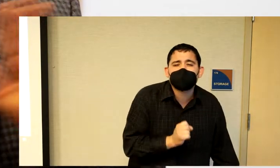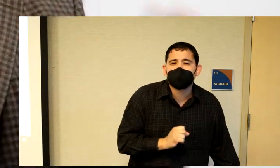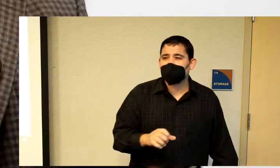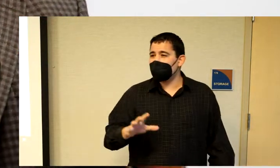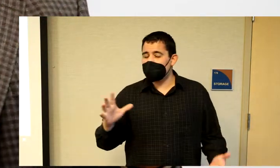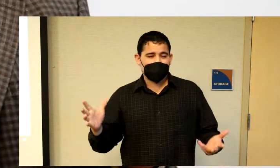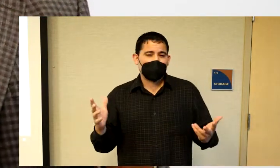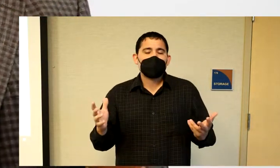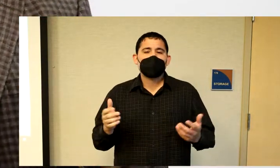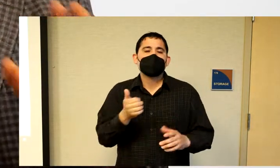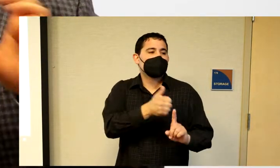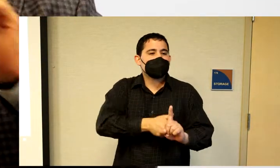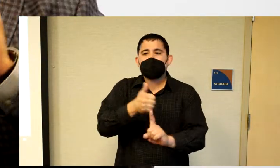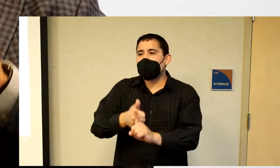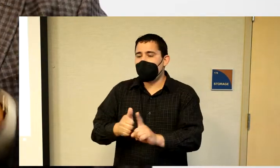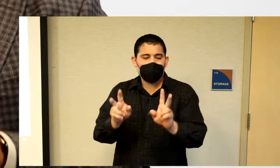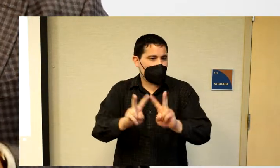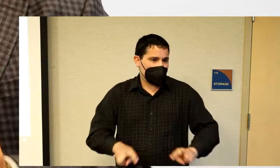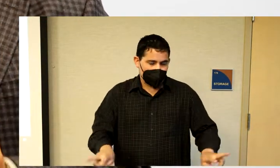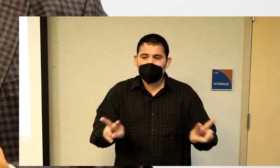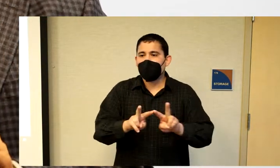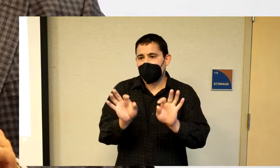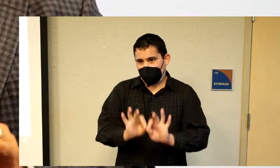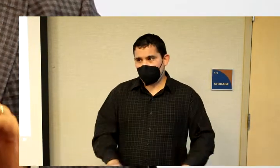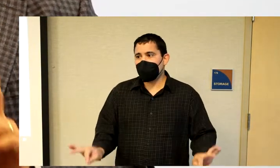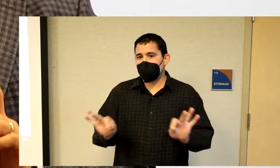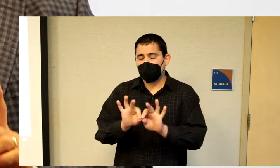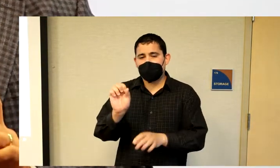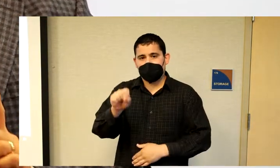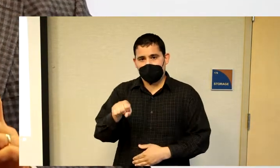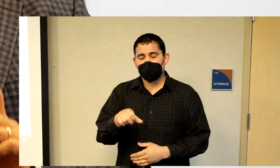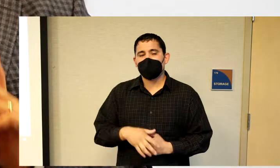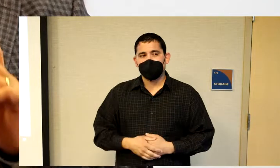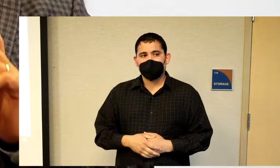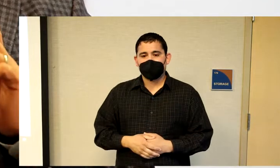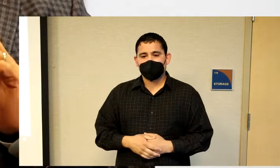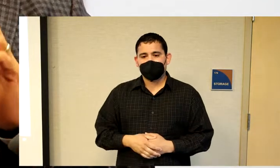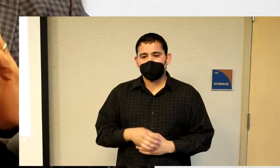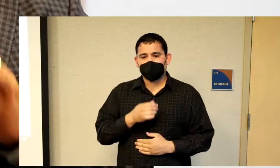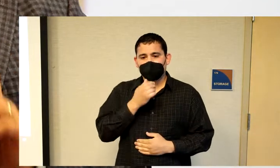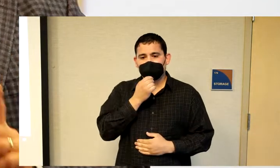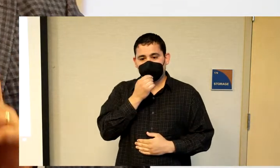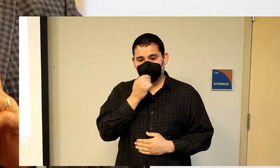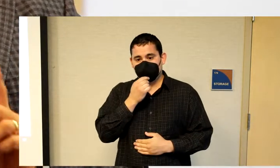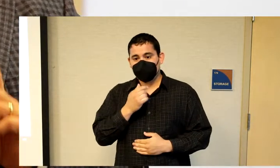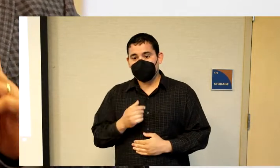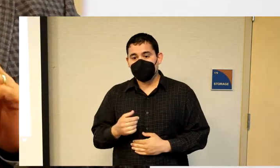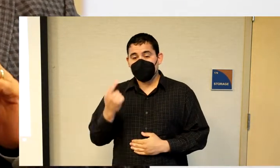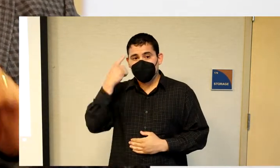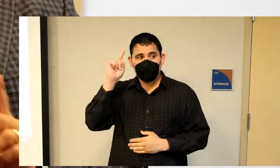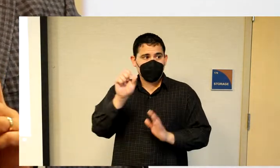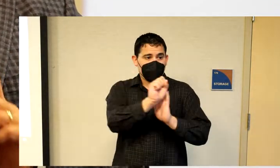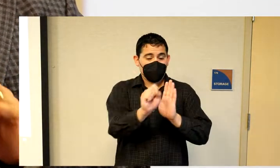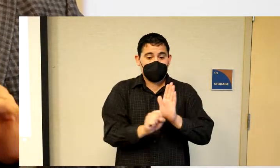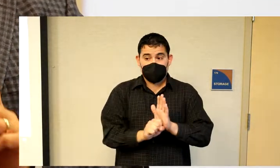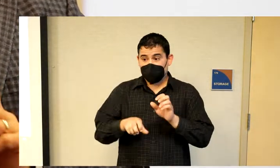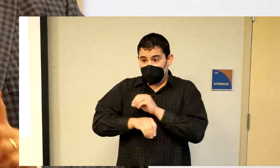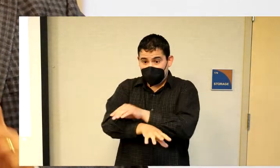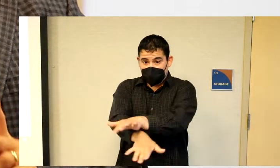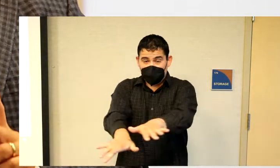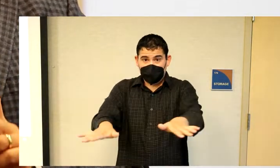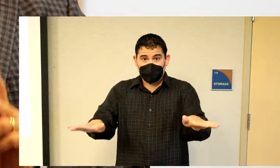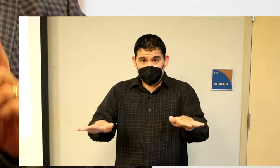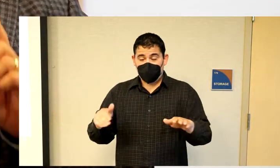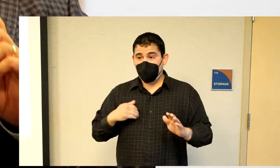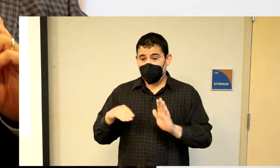non-citizen, everyone counts. The only exception to that is, as I mentioned to you before, is under the statewide database where we got